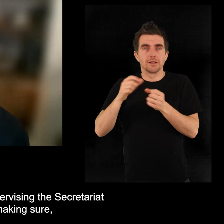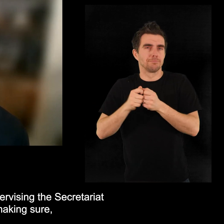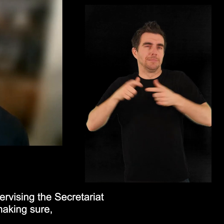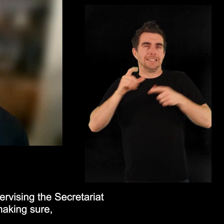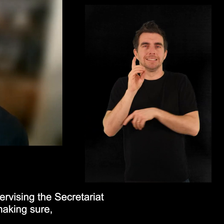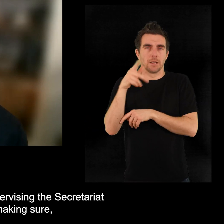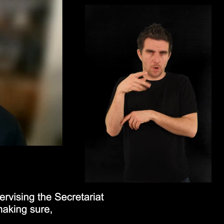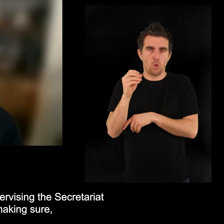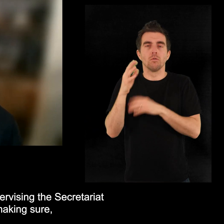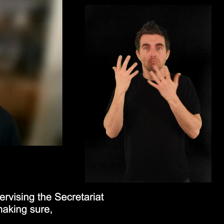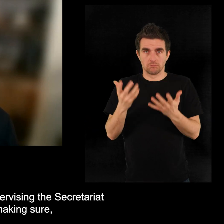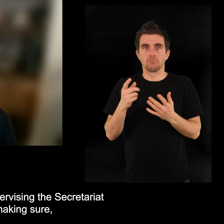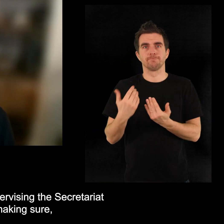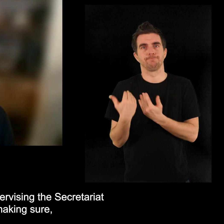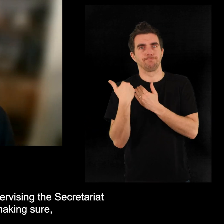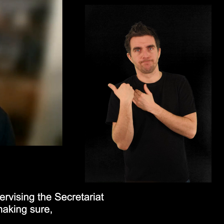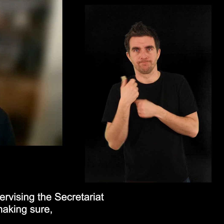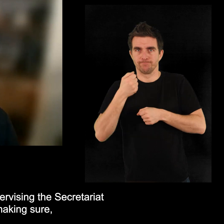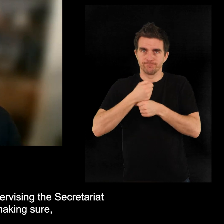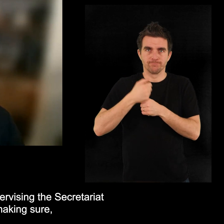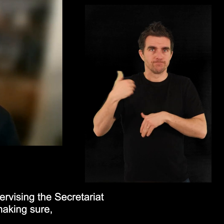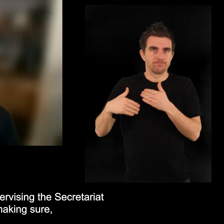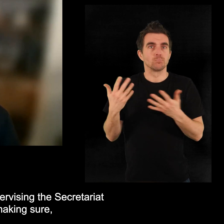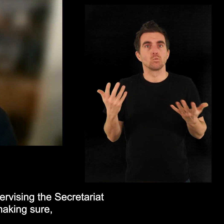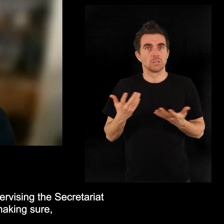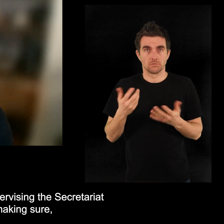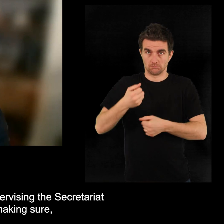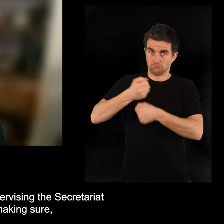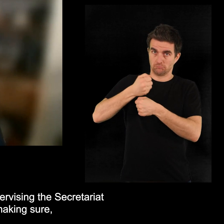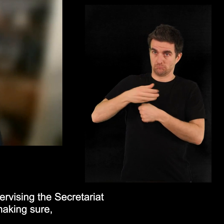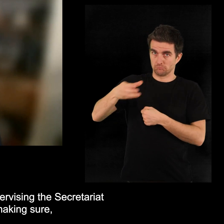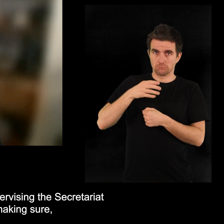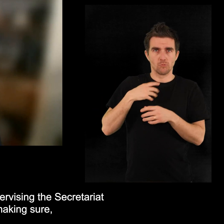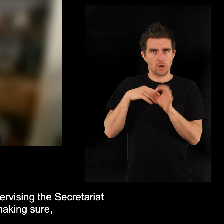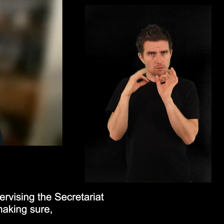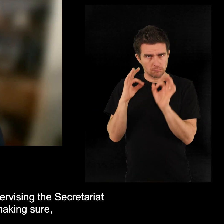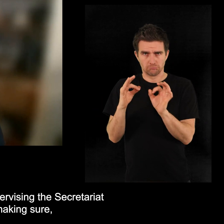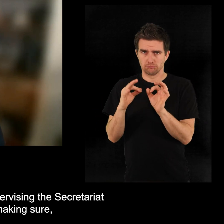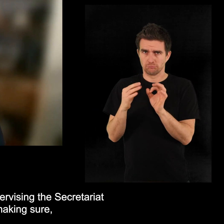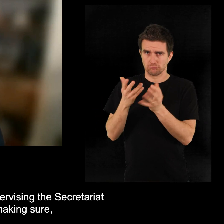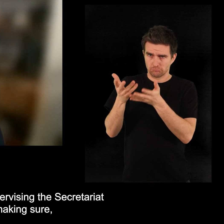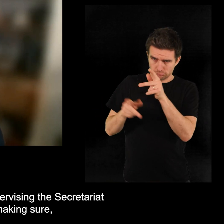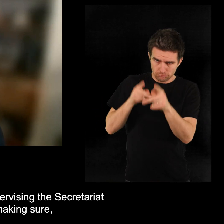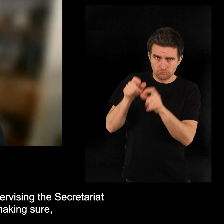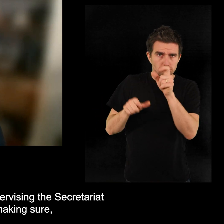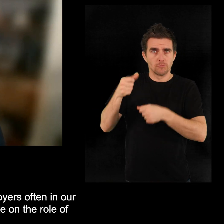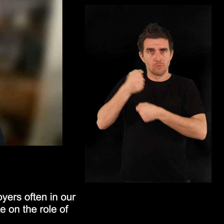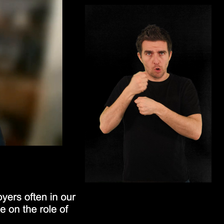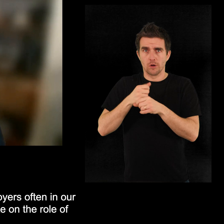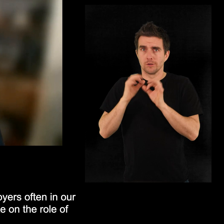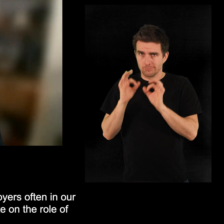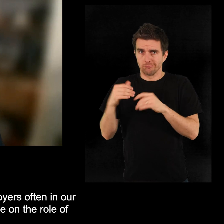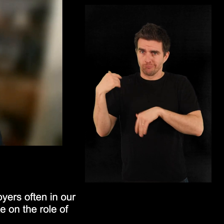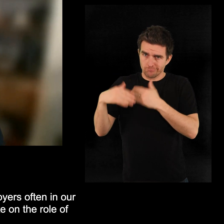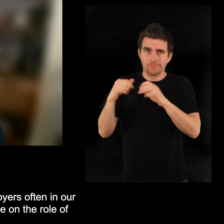is supervising the secretariat, which is the paid staff, and making sure, and